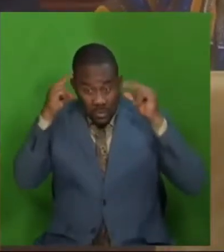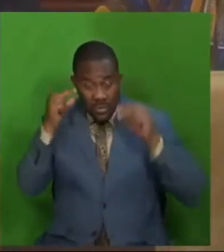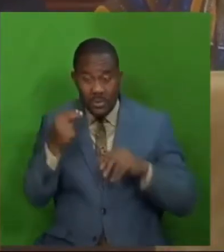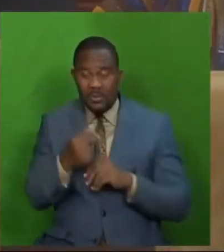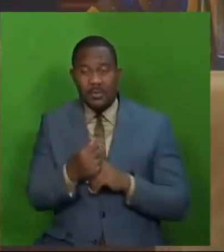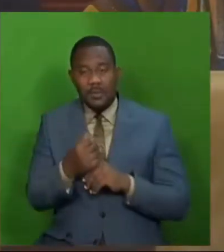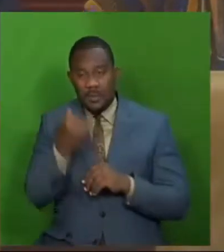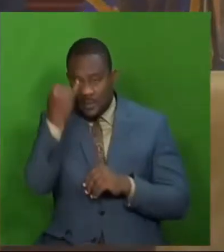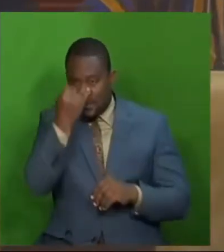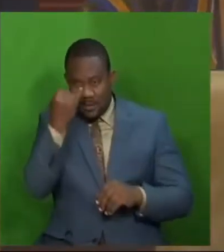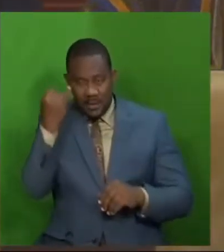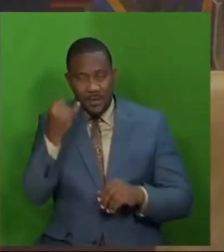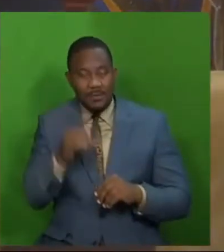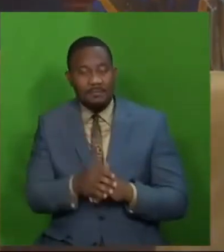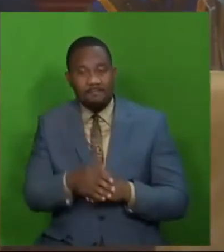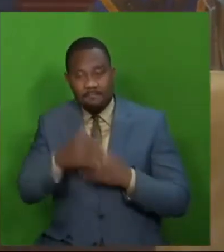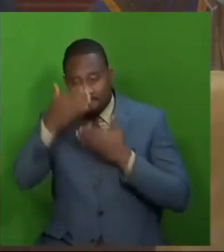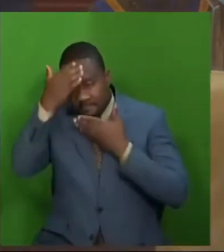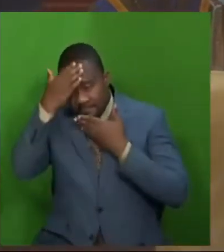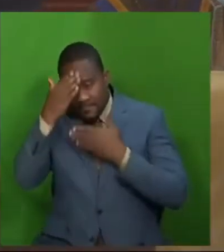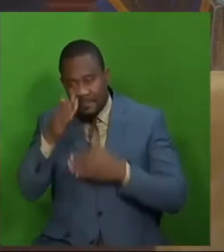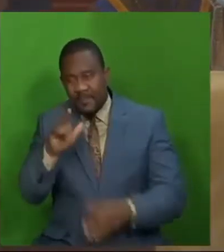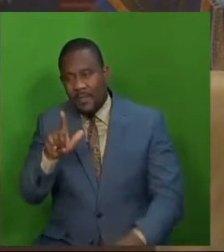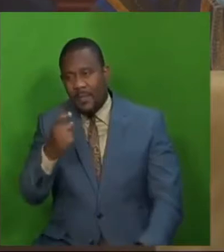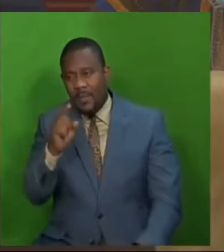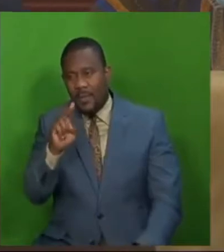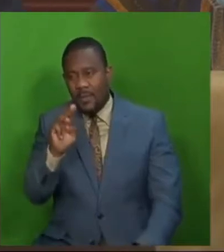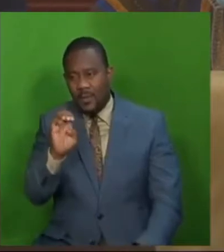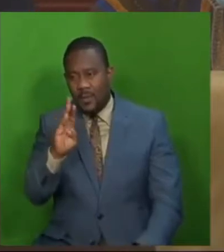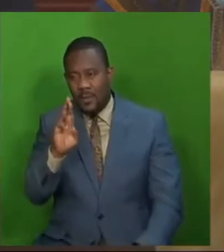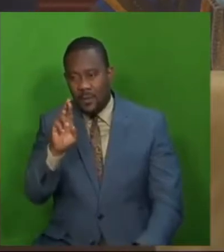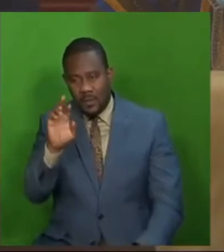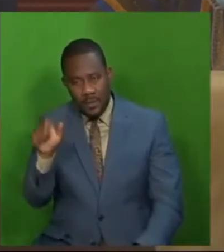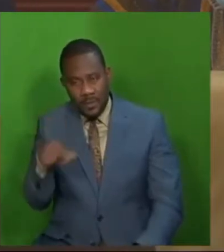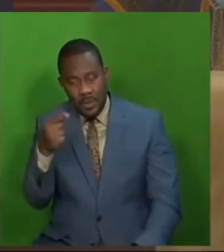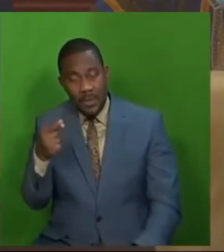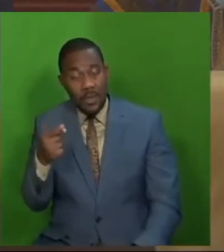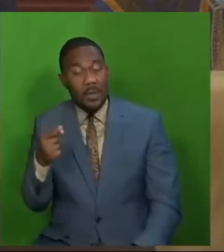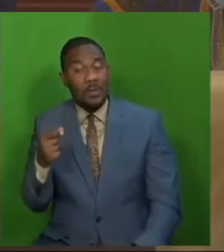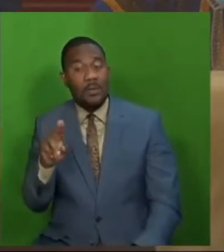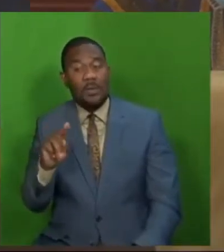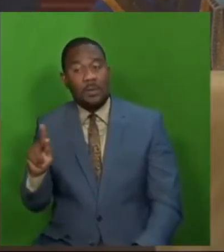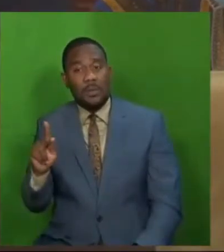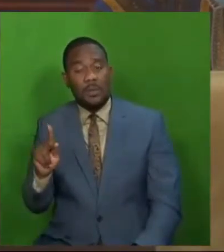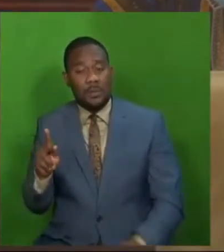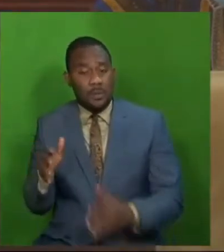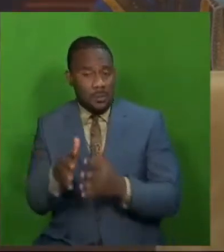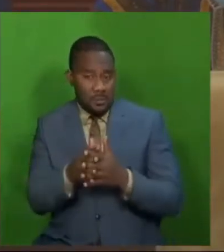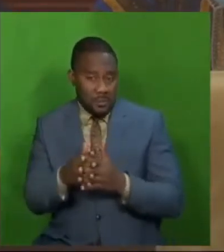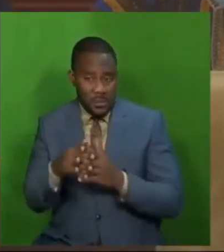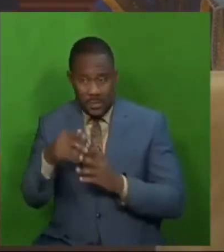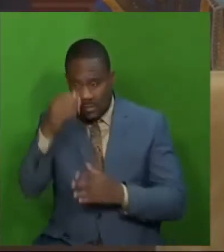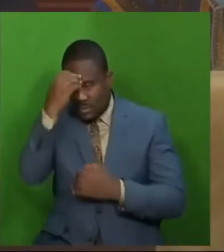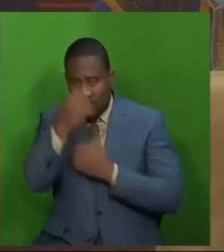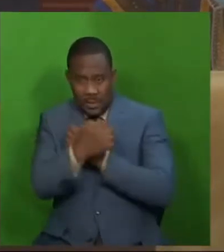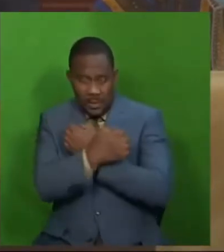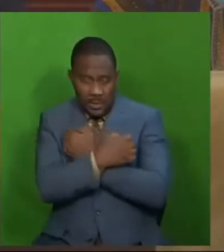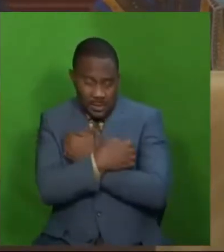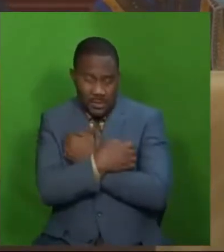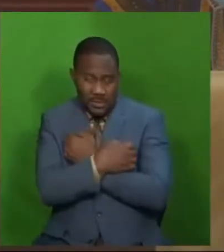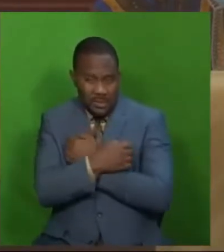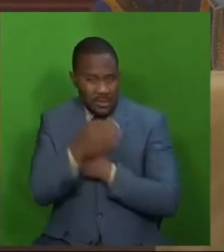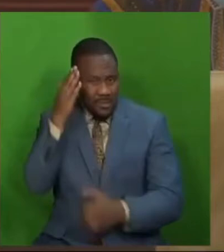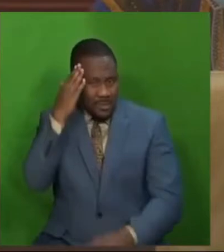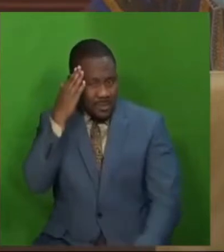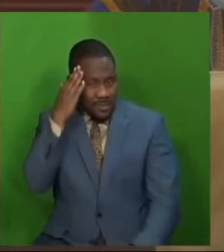from Morocco, Luxembourg, United Kingdom, USA, Egypt, Canada, and even Lebanon. Tomato fresh or